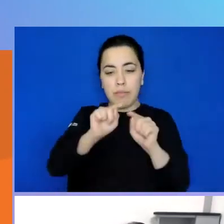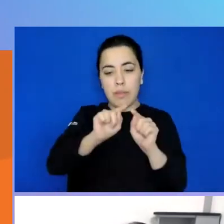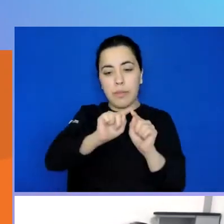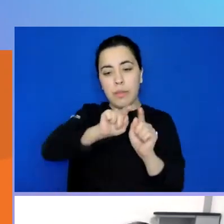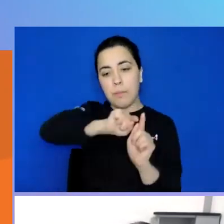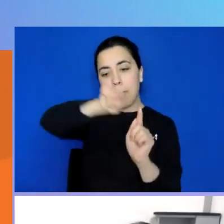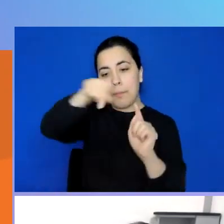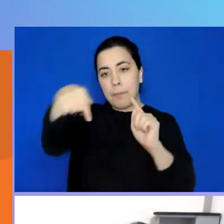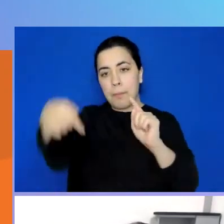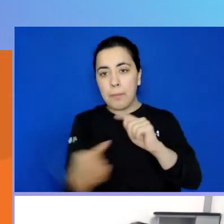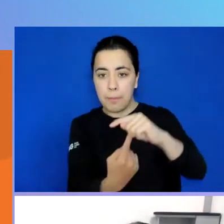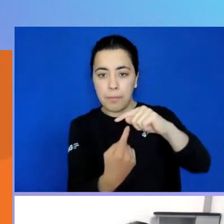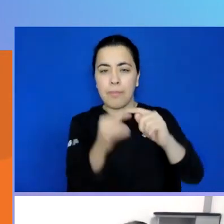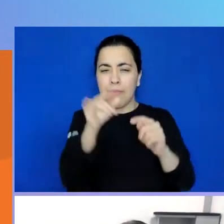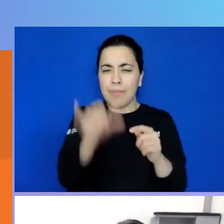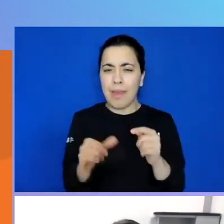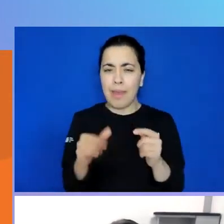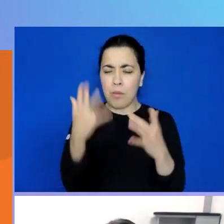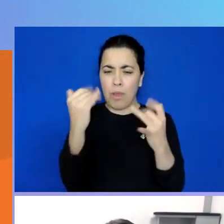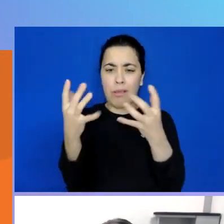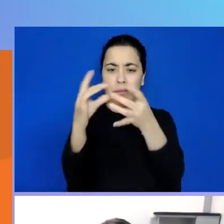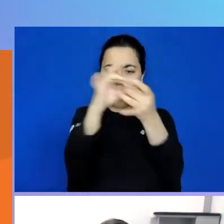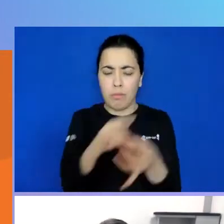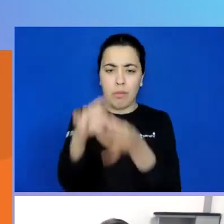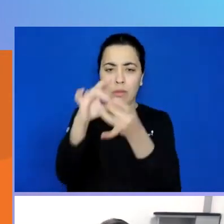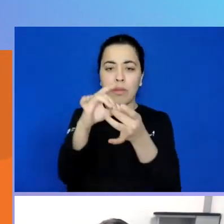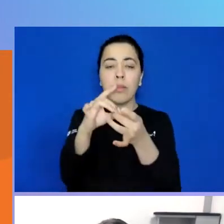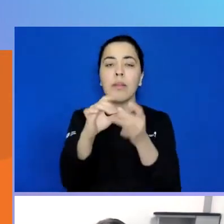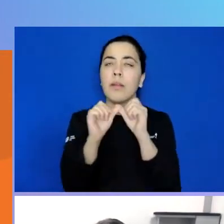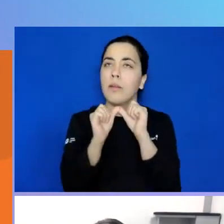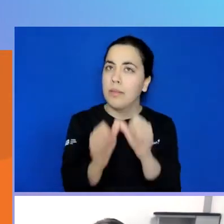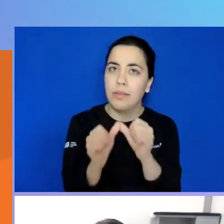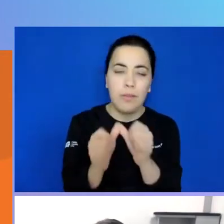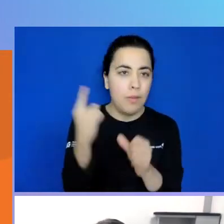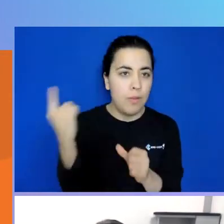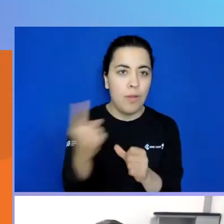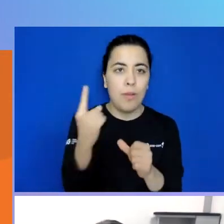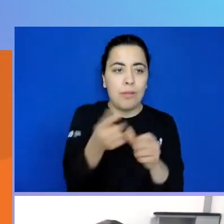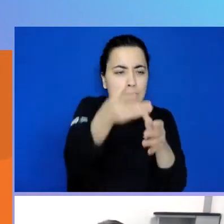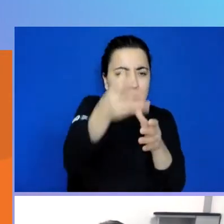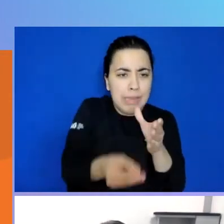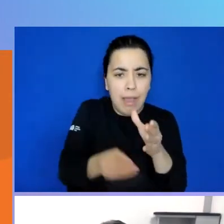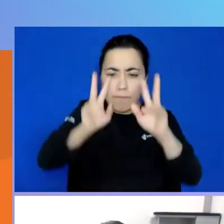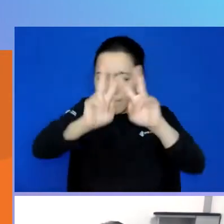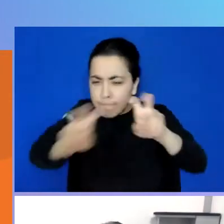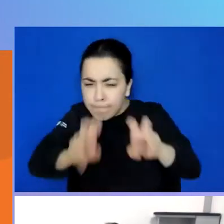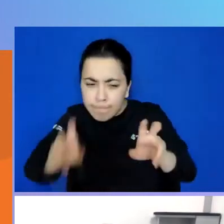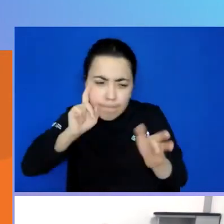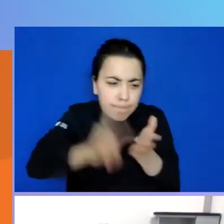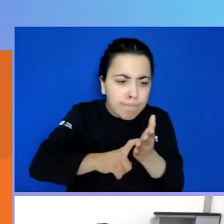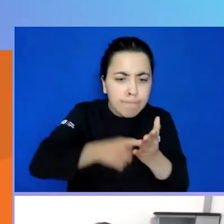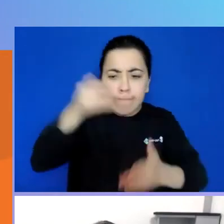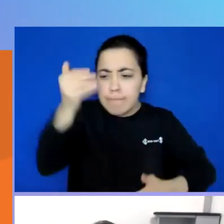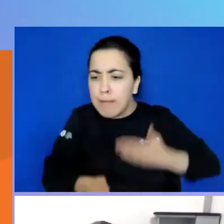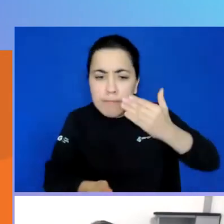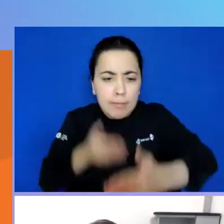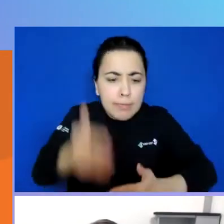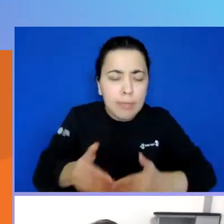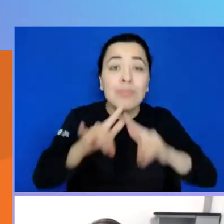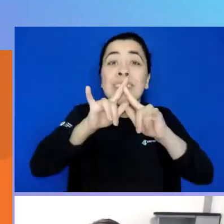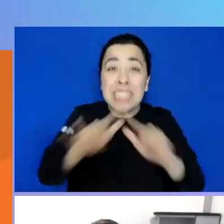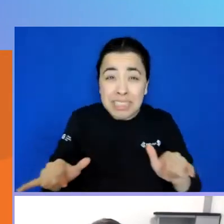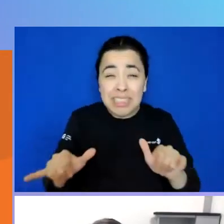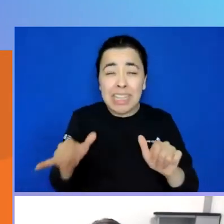we're consistently iterating through gap analysis, step identification, and current work tie-in, while also